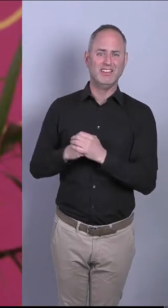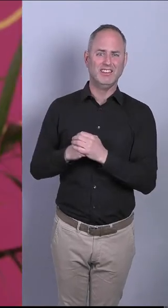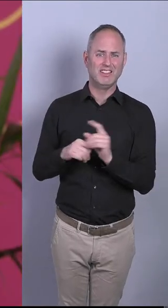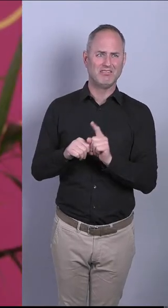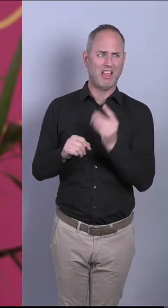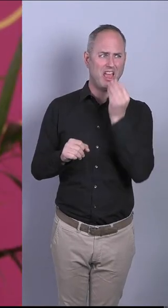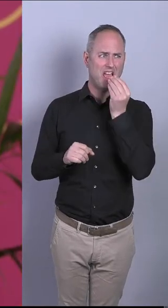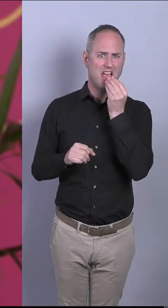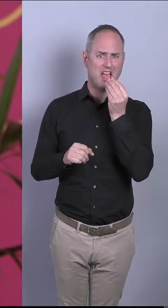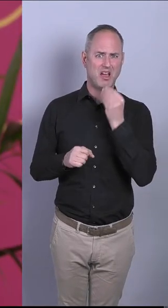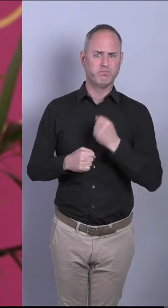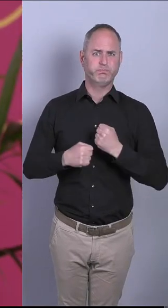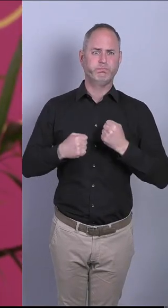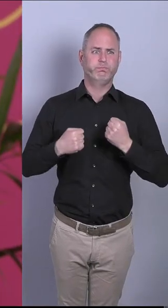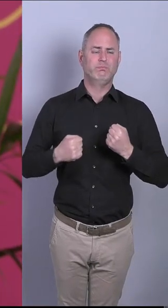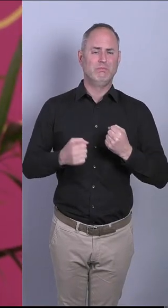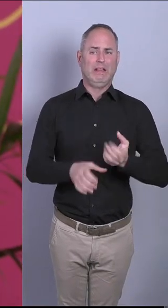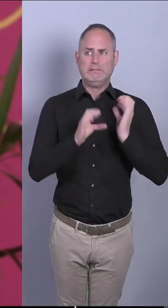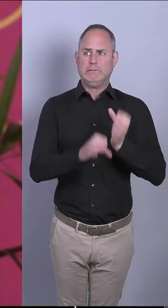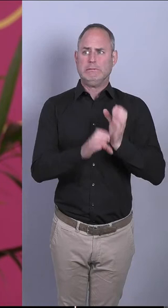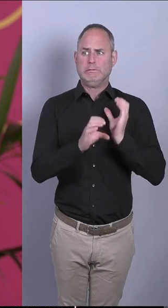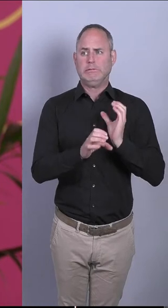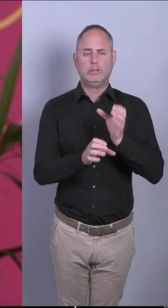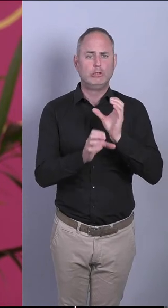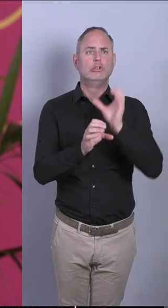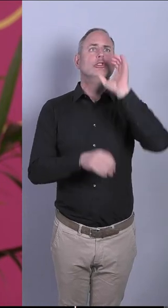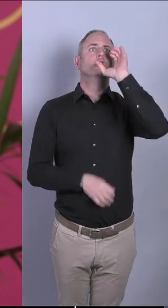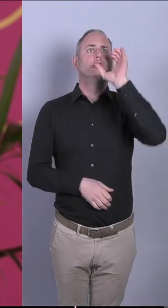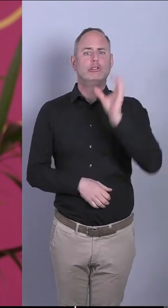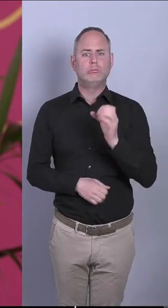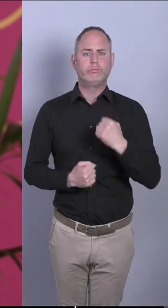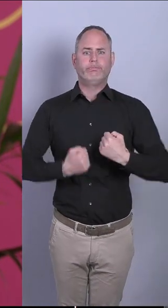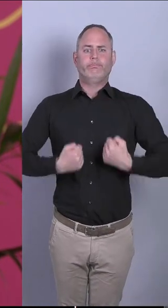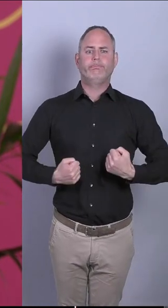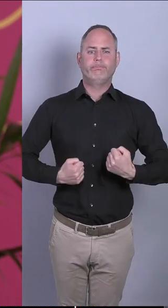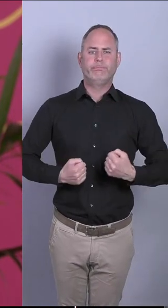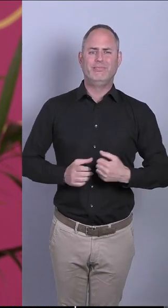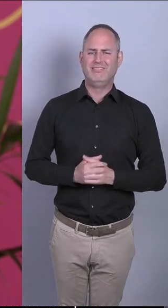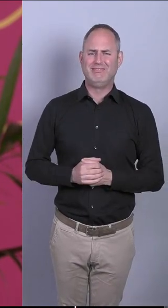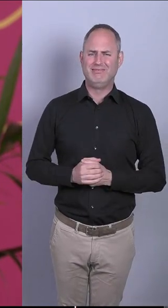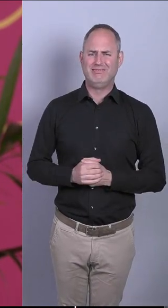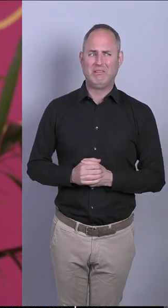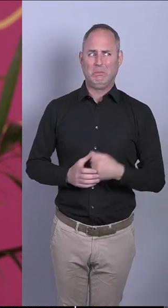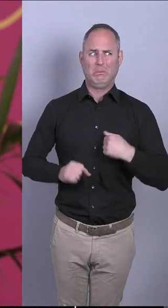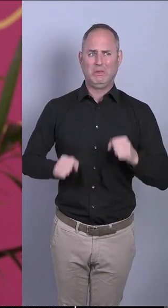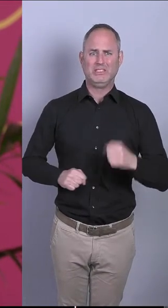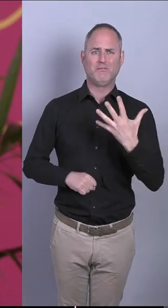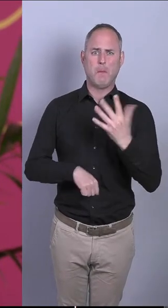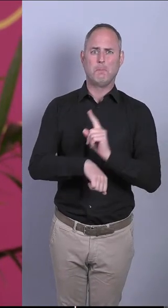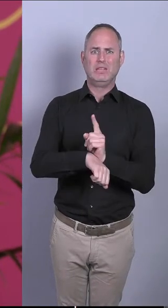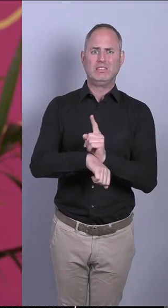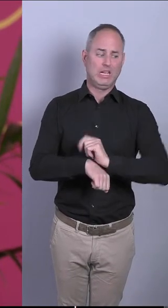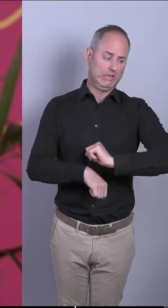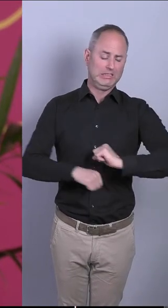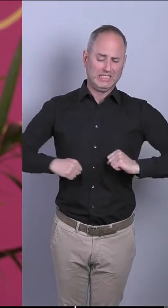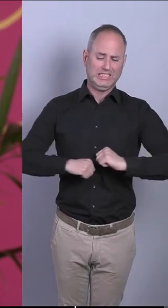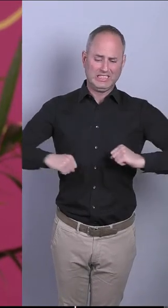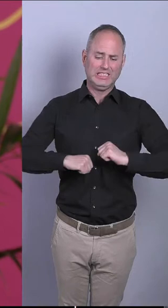natural habitat, please don't feed them. So every time someone comes across watching, I feel the pressure on my